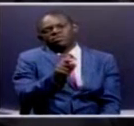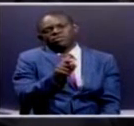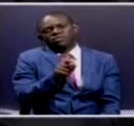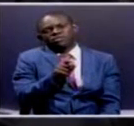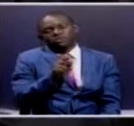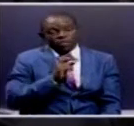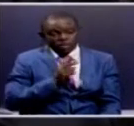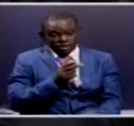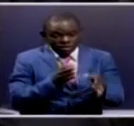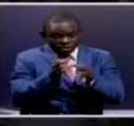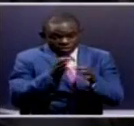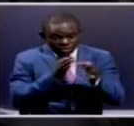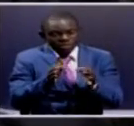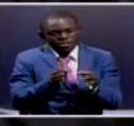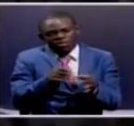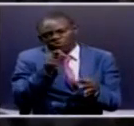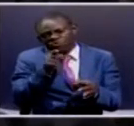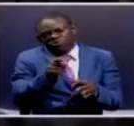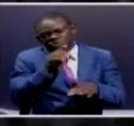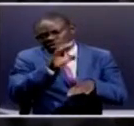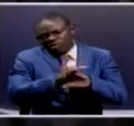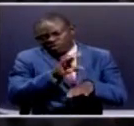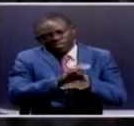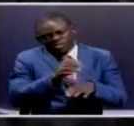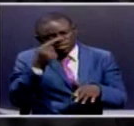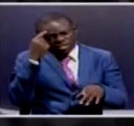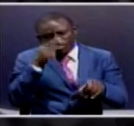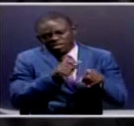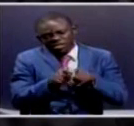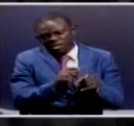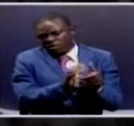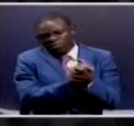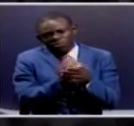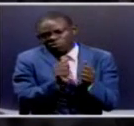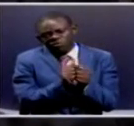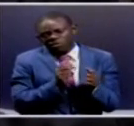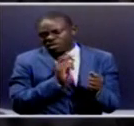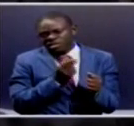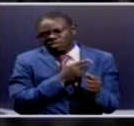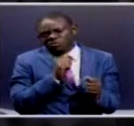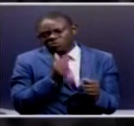impasse on the following issues. A, the chairmanship of